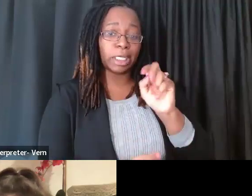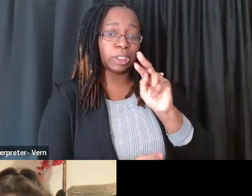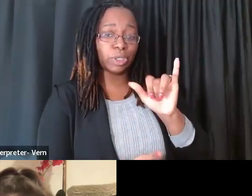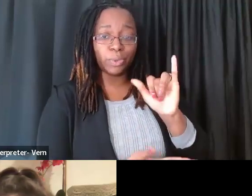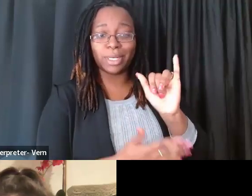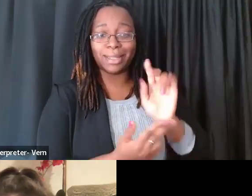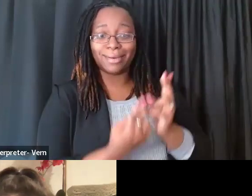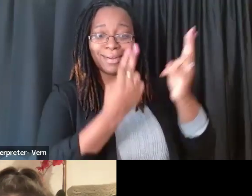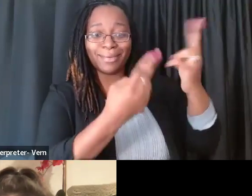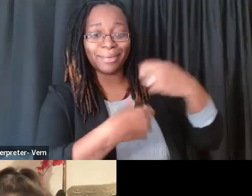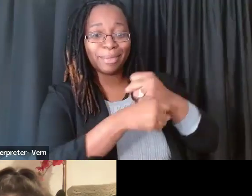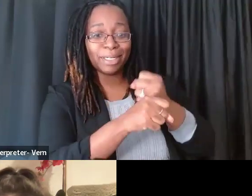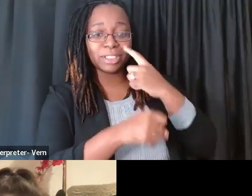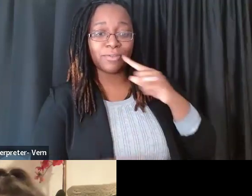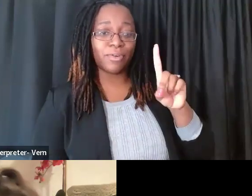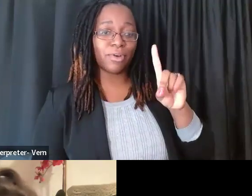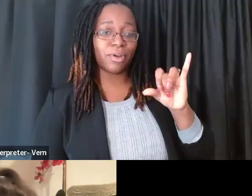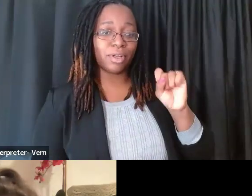on over